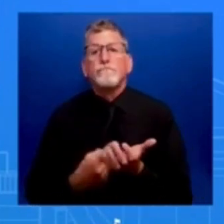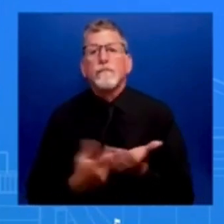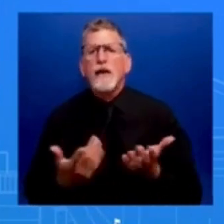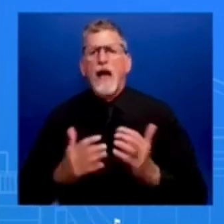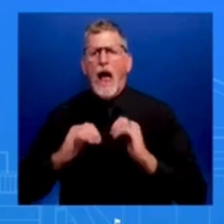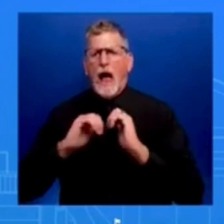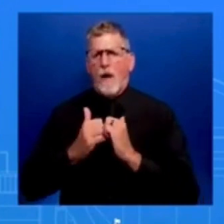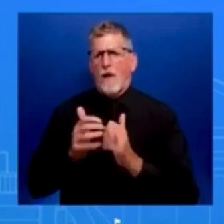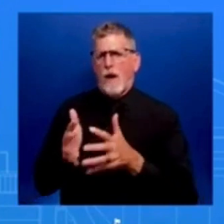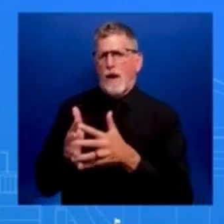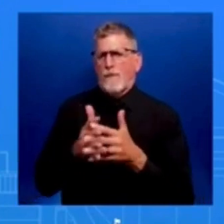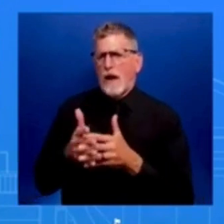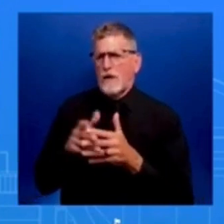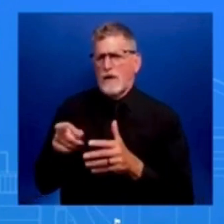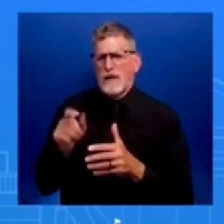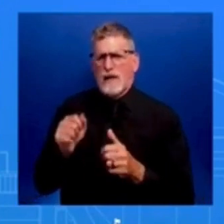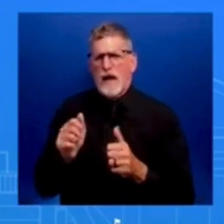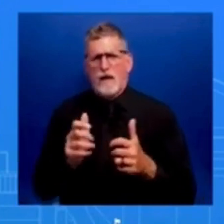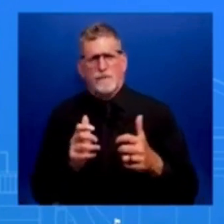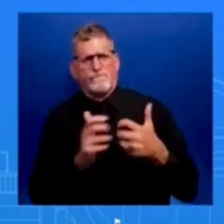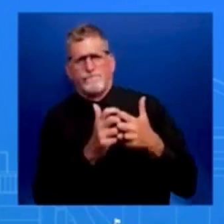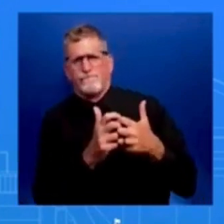the harm it causes.